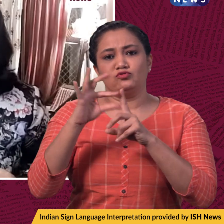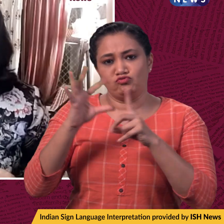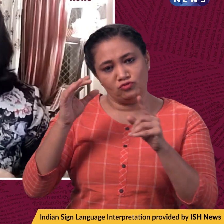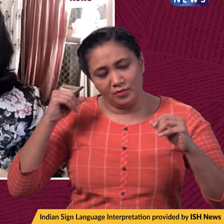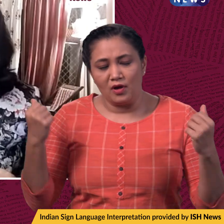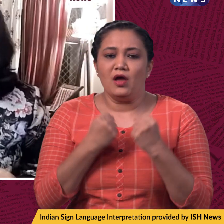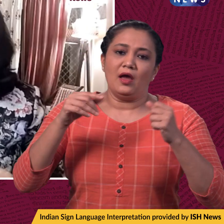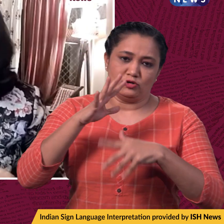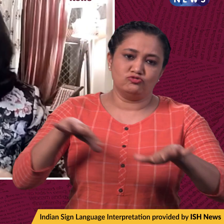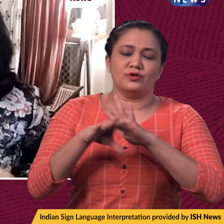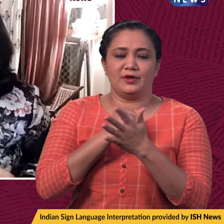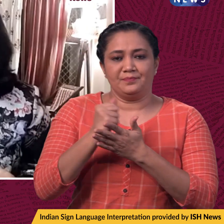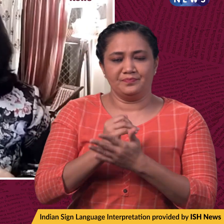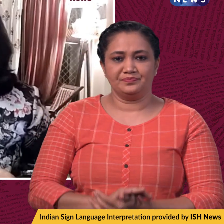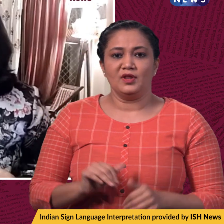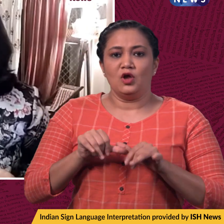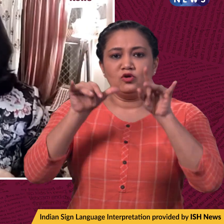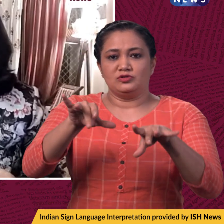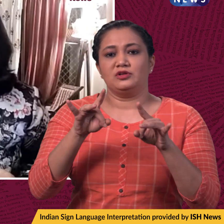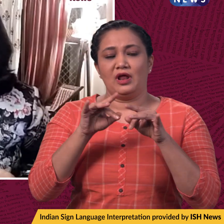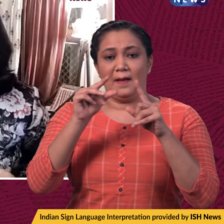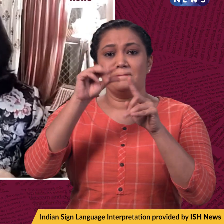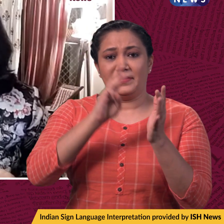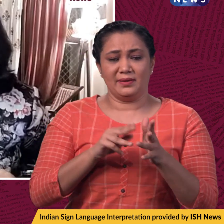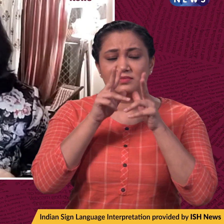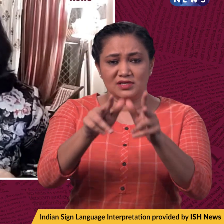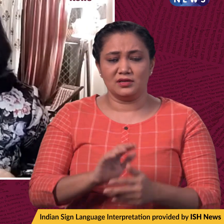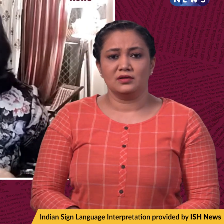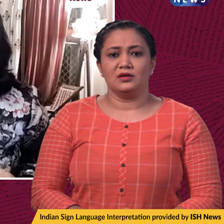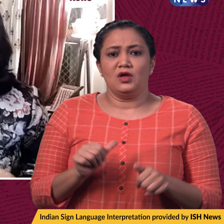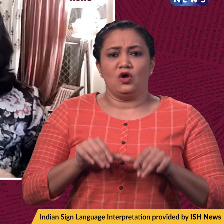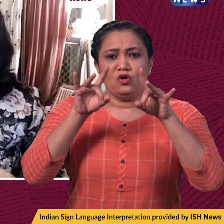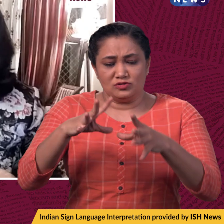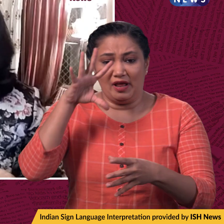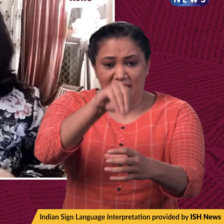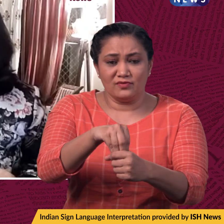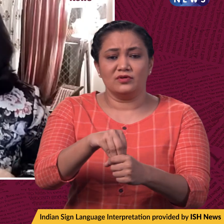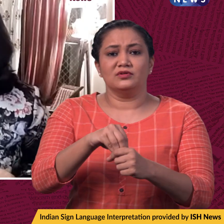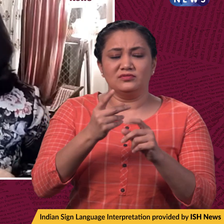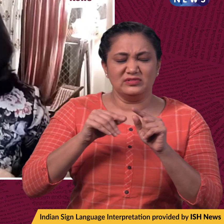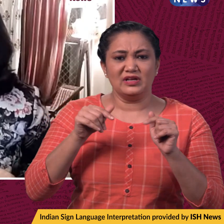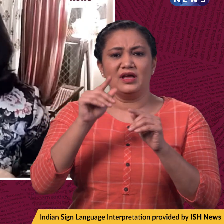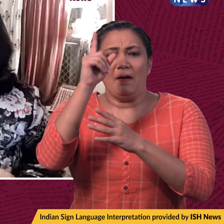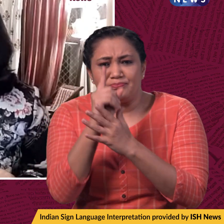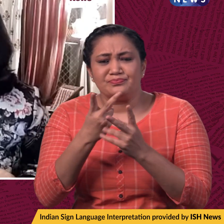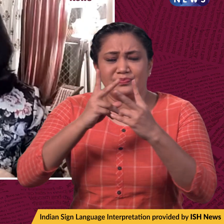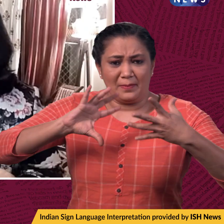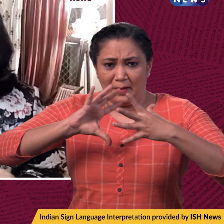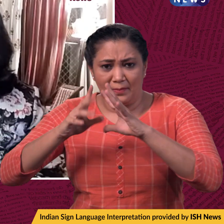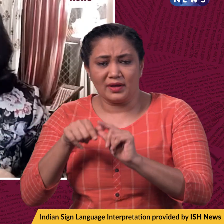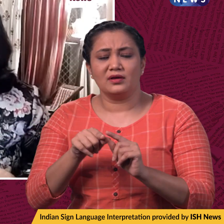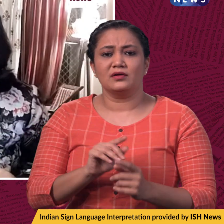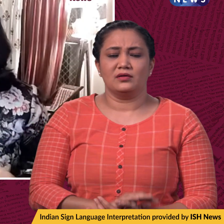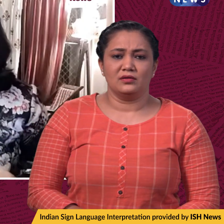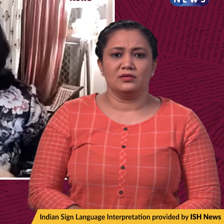warfare capabilities," end quote. Now, Australian Prime Minister has said that Australia's involvement in building hypersonic missiles